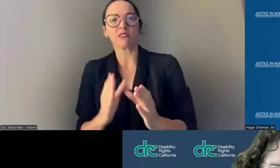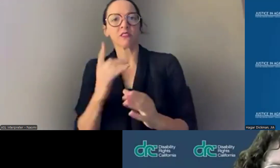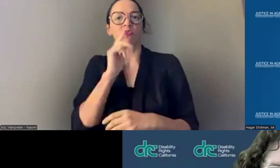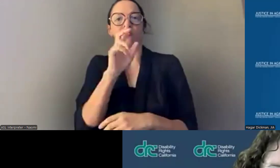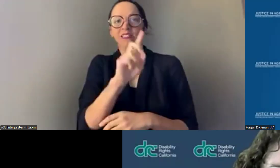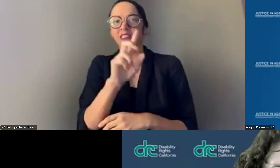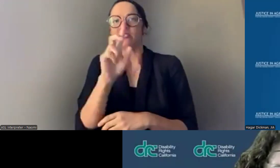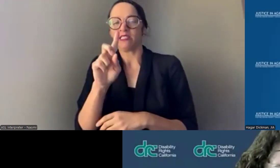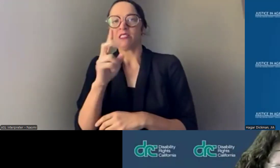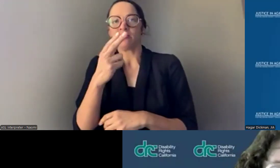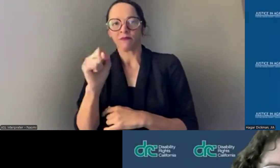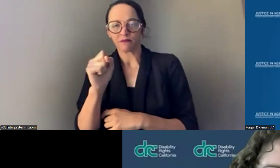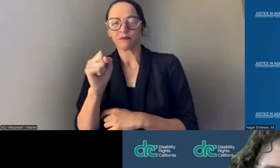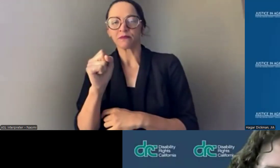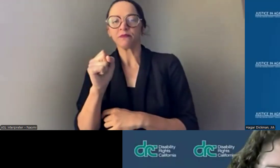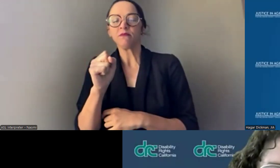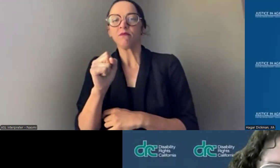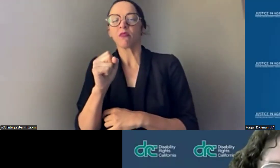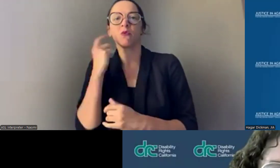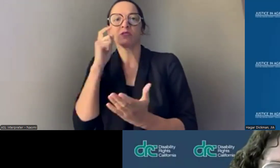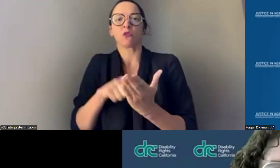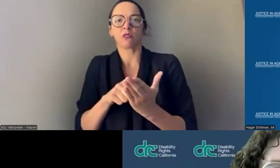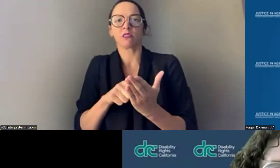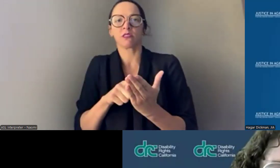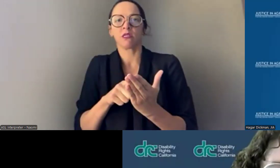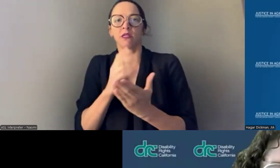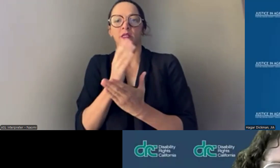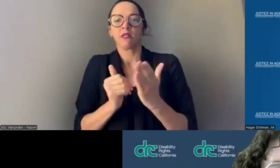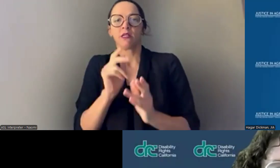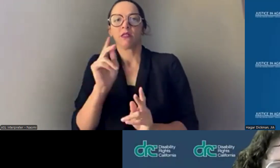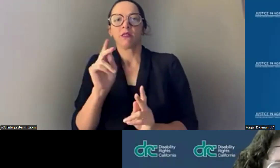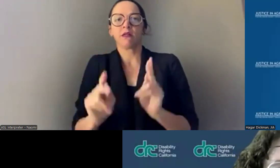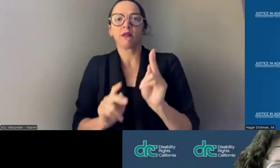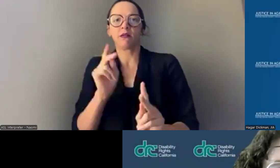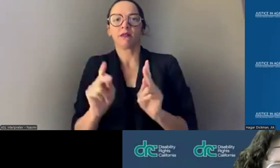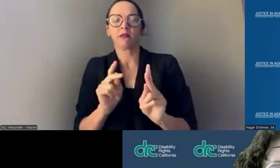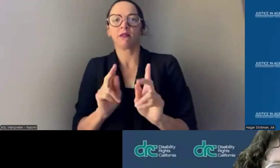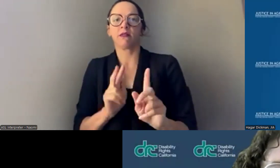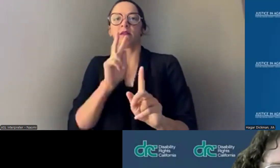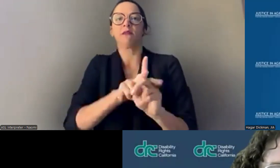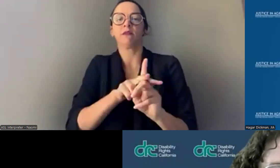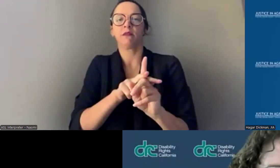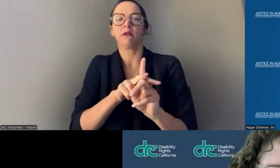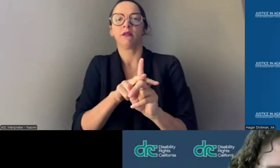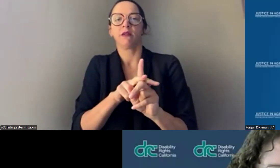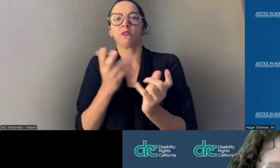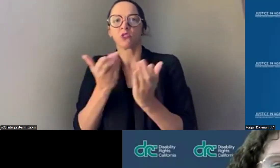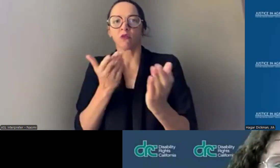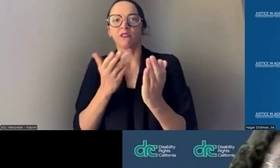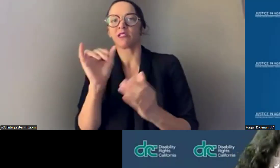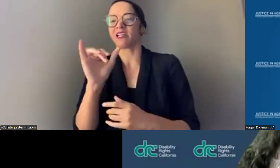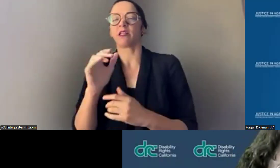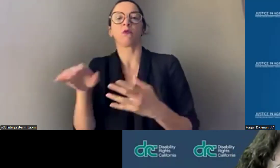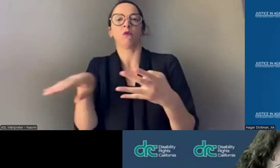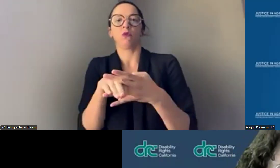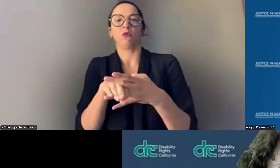one service, like respite, when they actually need a service that helps them do something more comprehensive, like supported